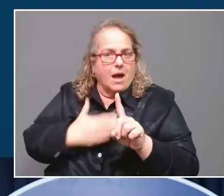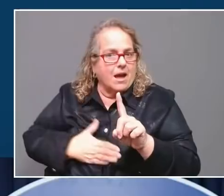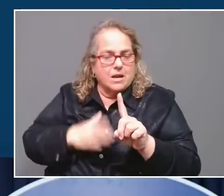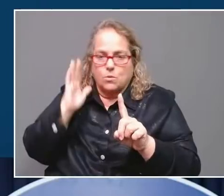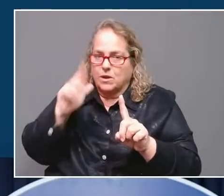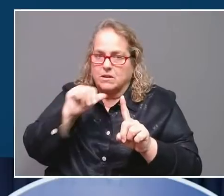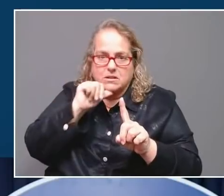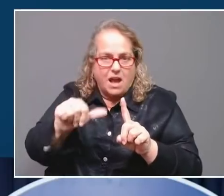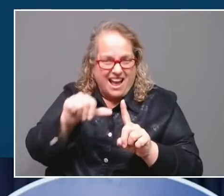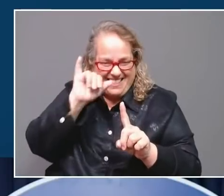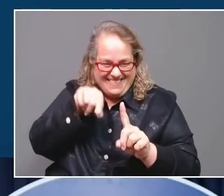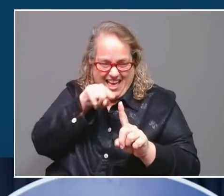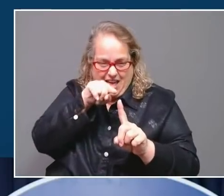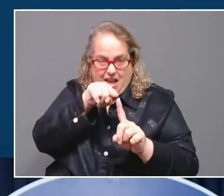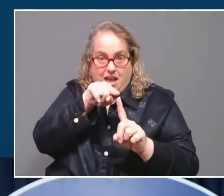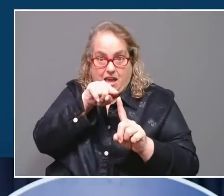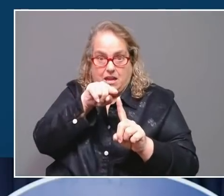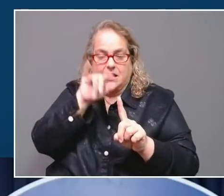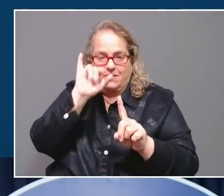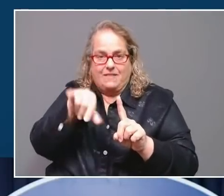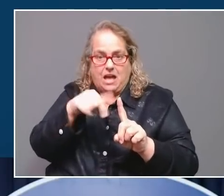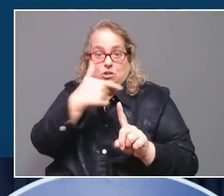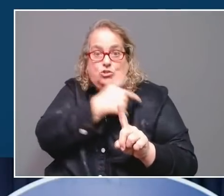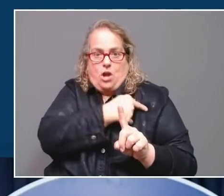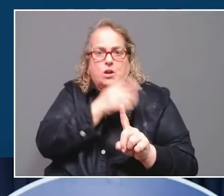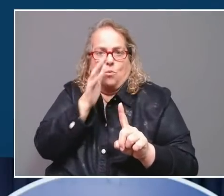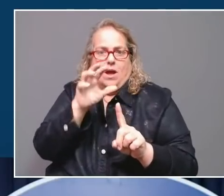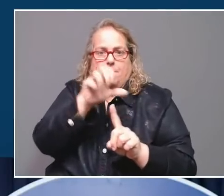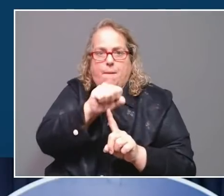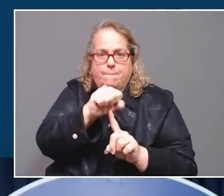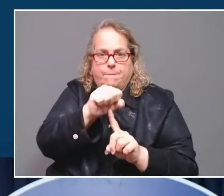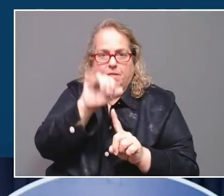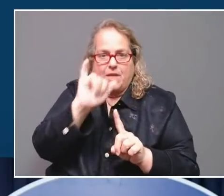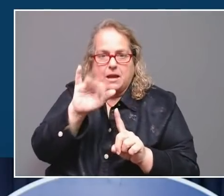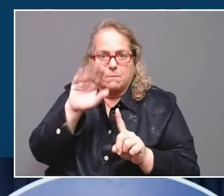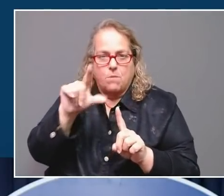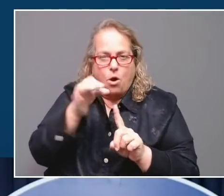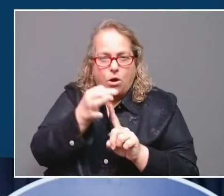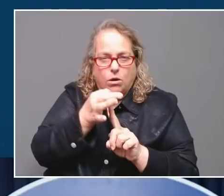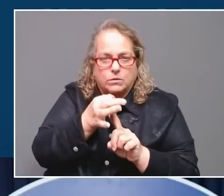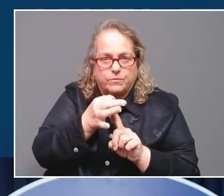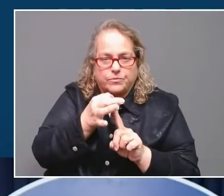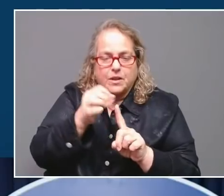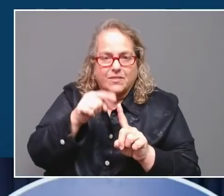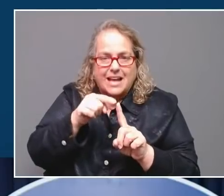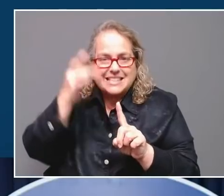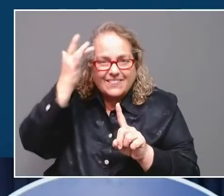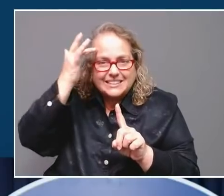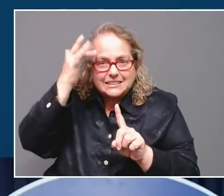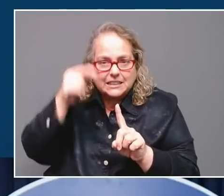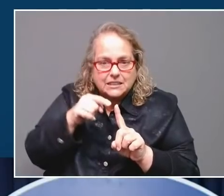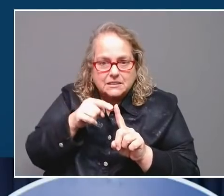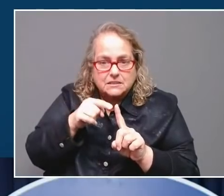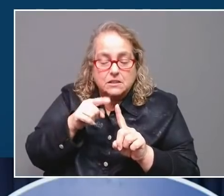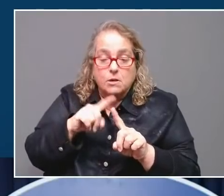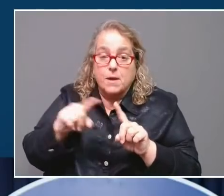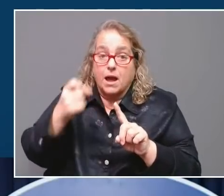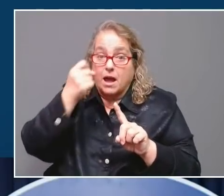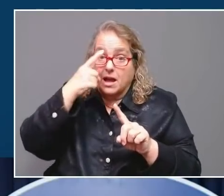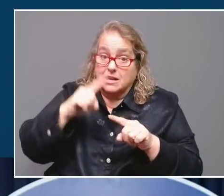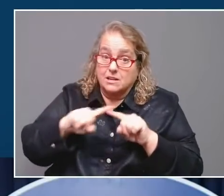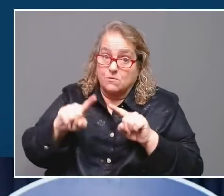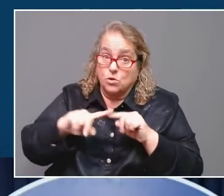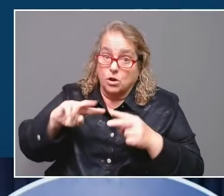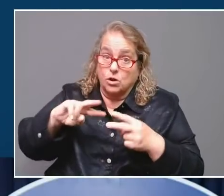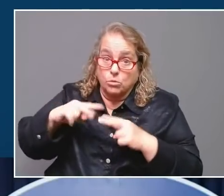illness if we do get infected. The concern here is that with so many different mutations is, will this